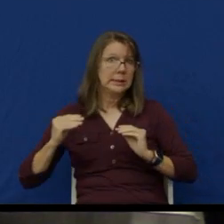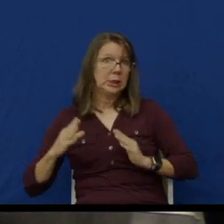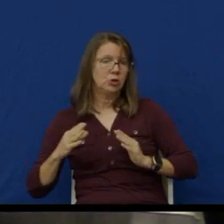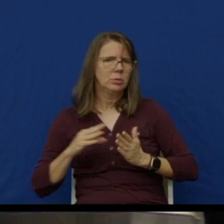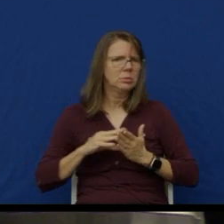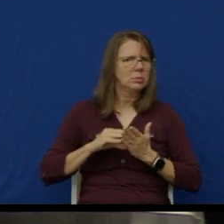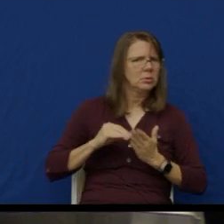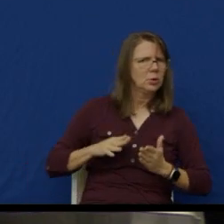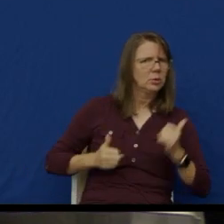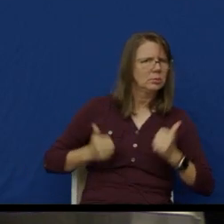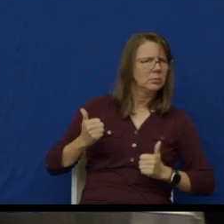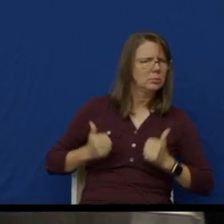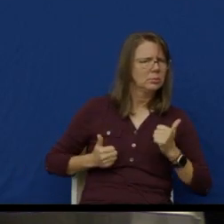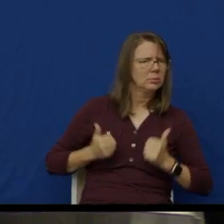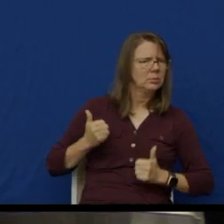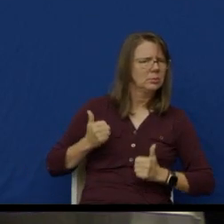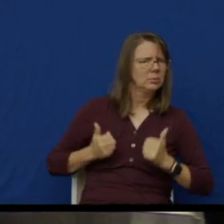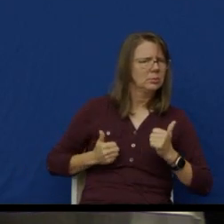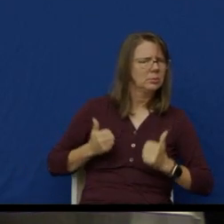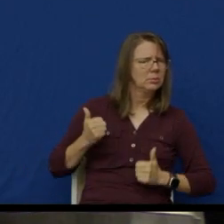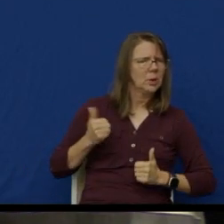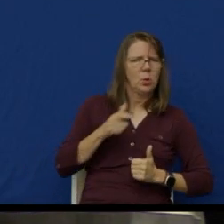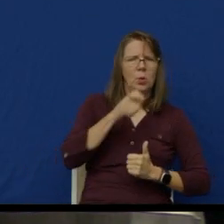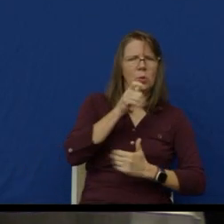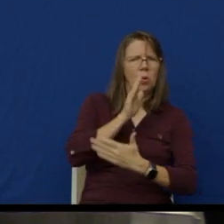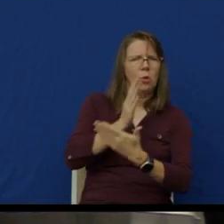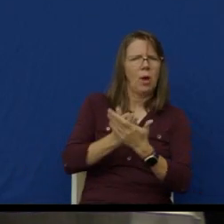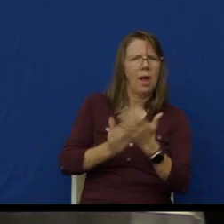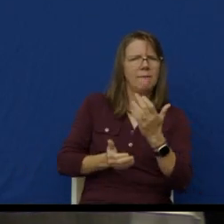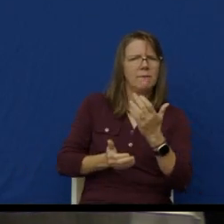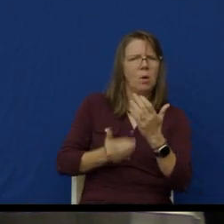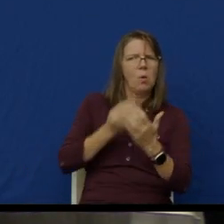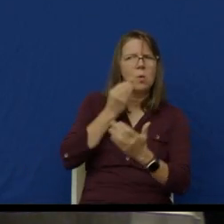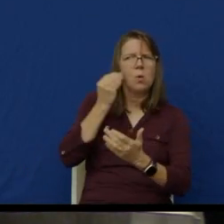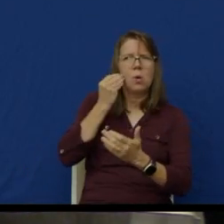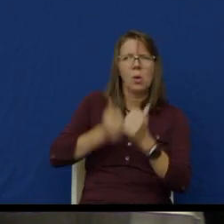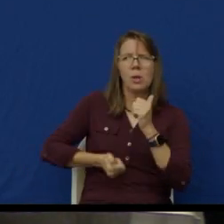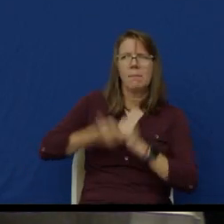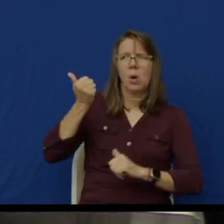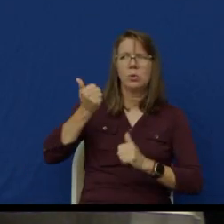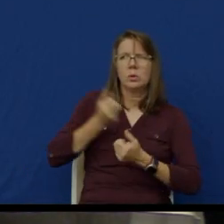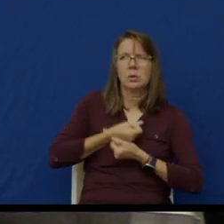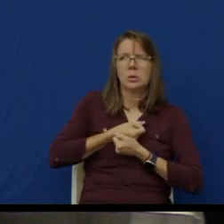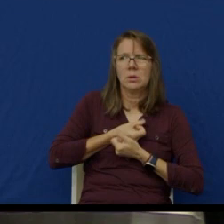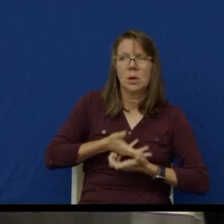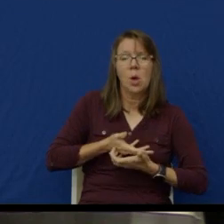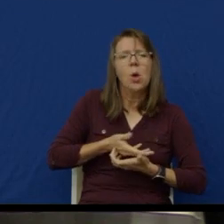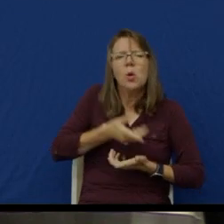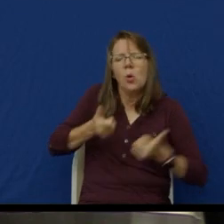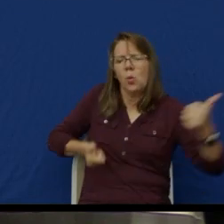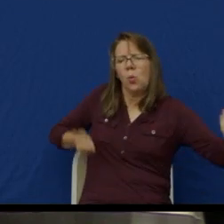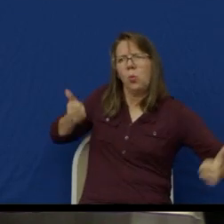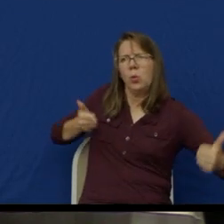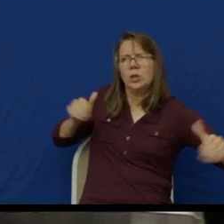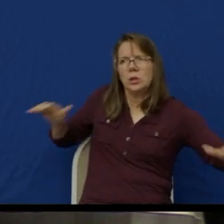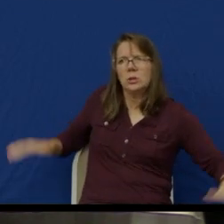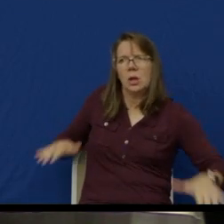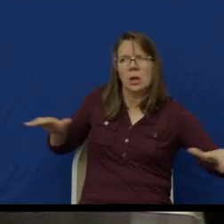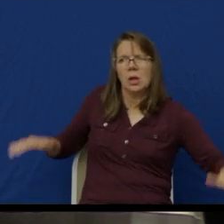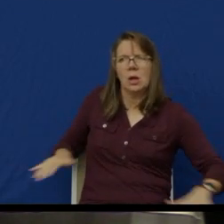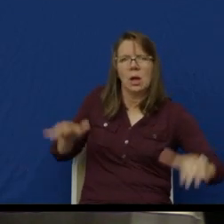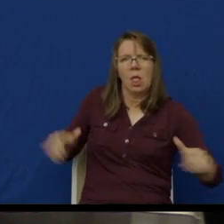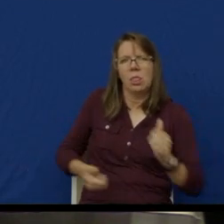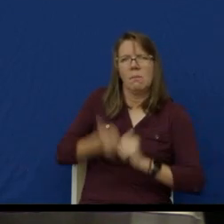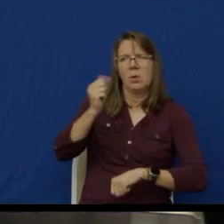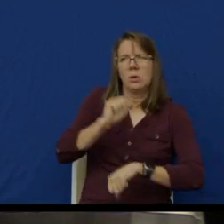So that's always a good question, and I know I think who should be the most tired of the day, who's done the most work, who the work is responsible